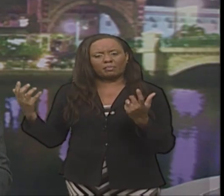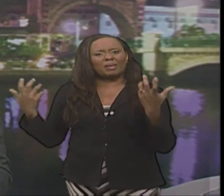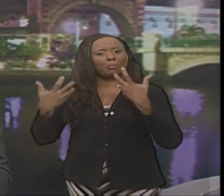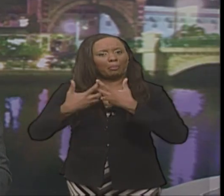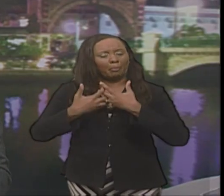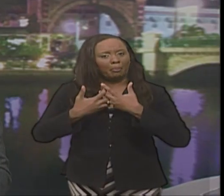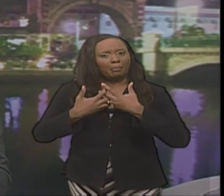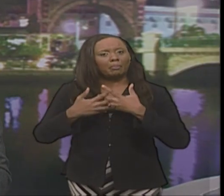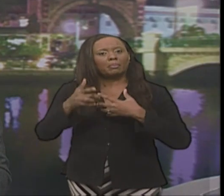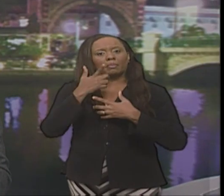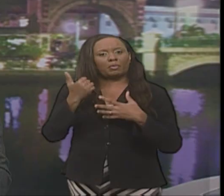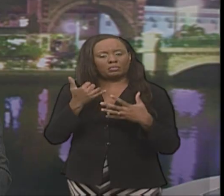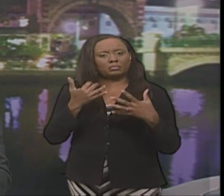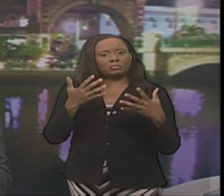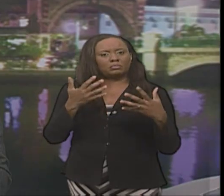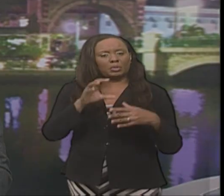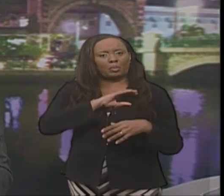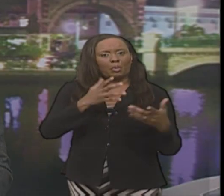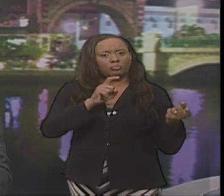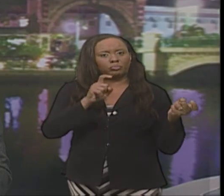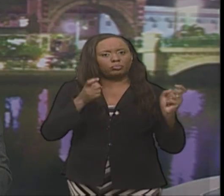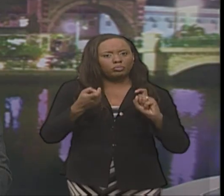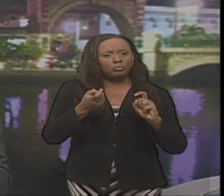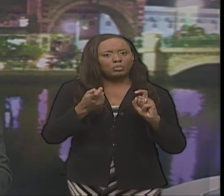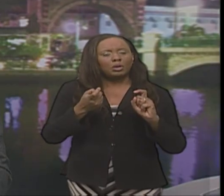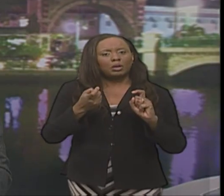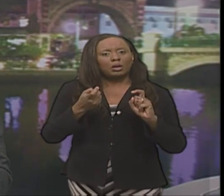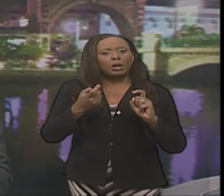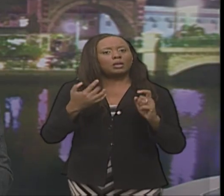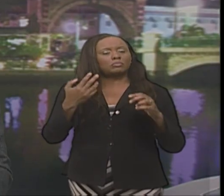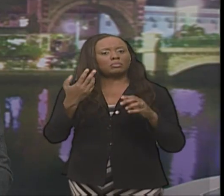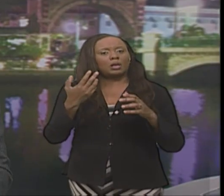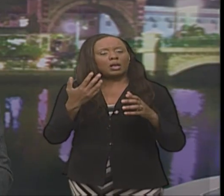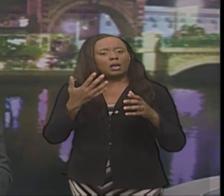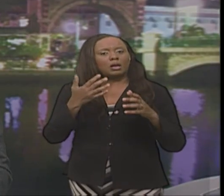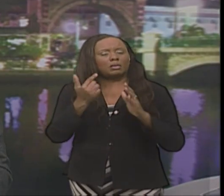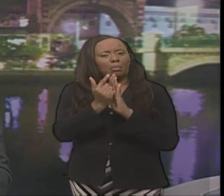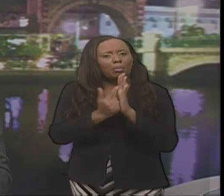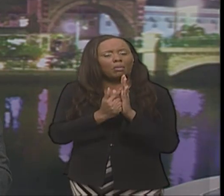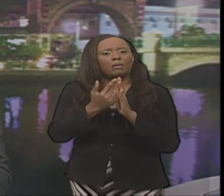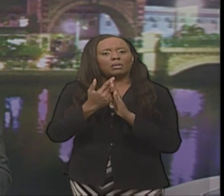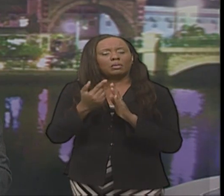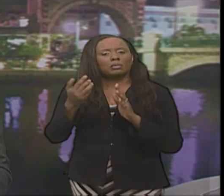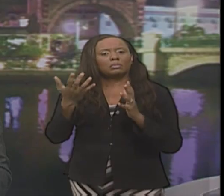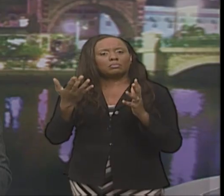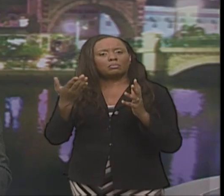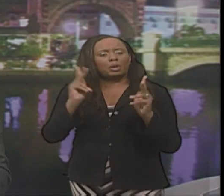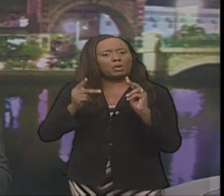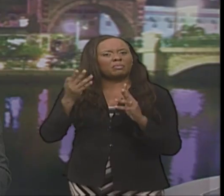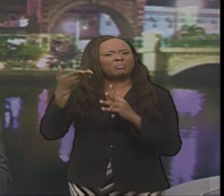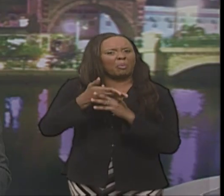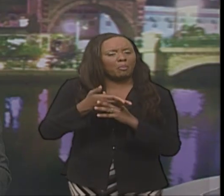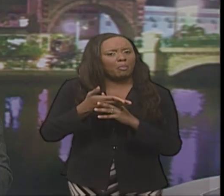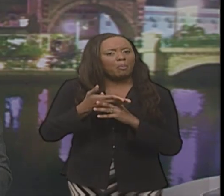move to enforce the amended Road Traffic Act that prohibits cell phone use. Motorists are prohibited from driving or